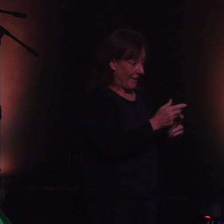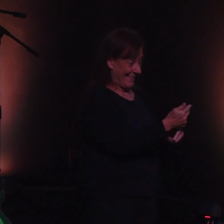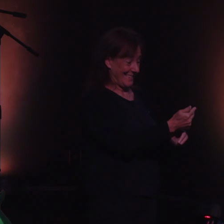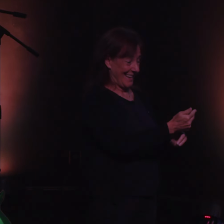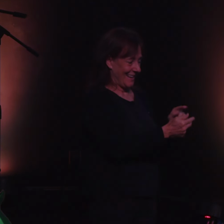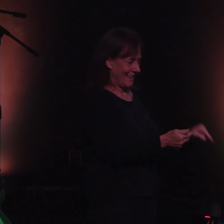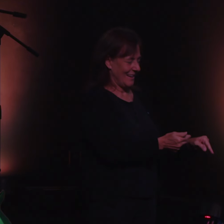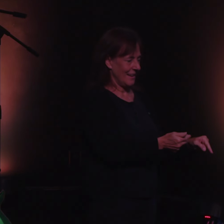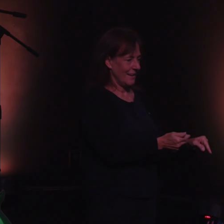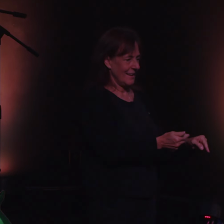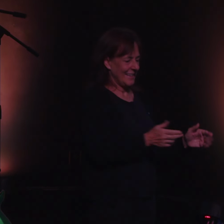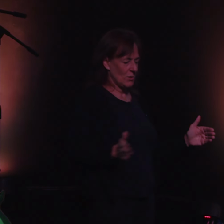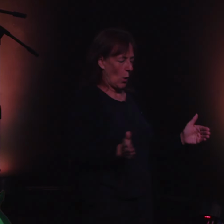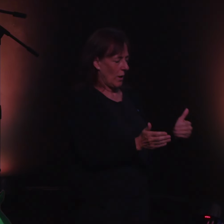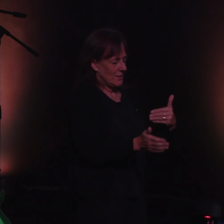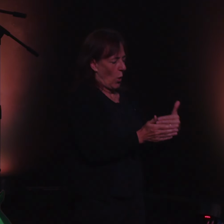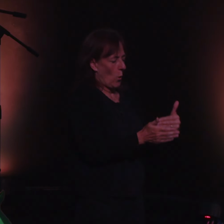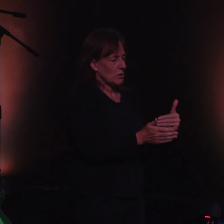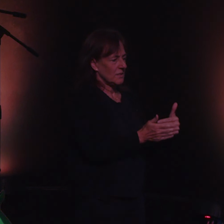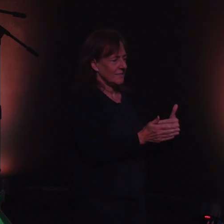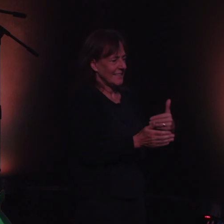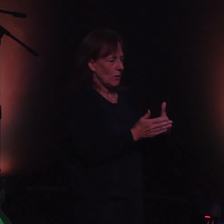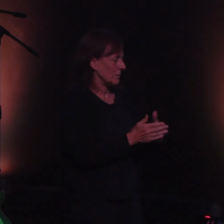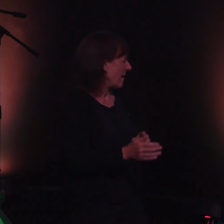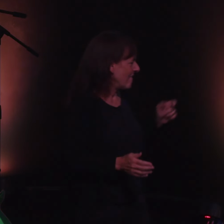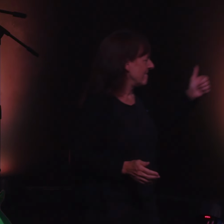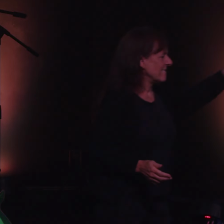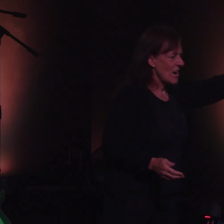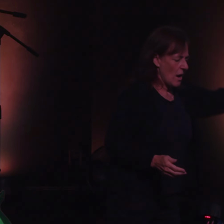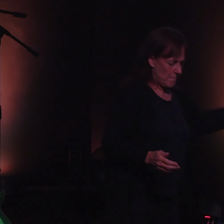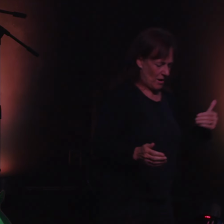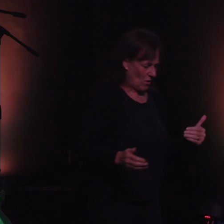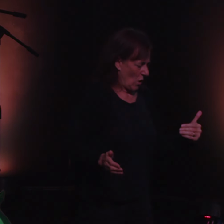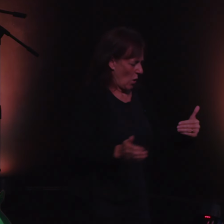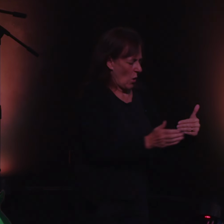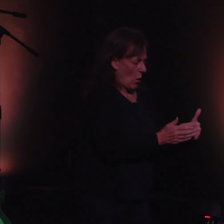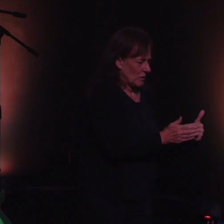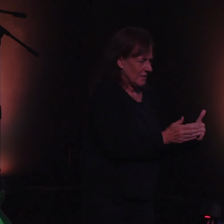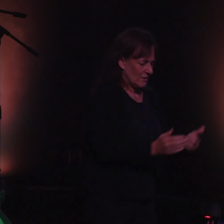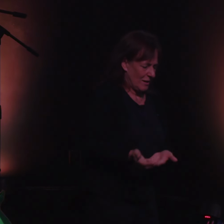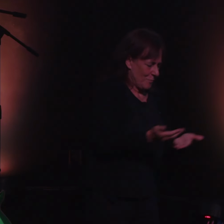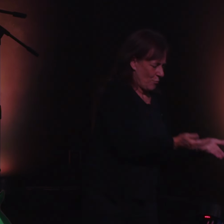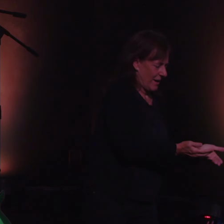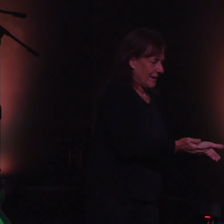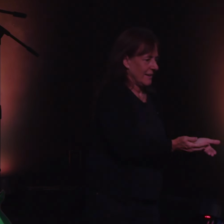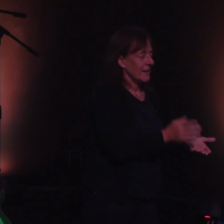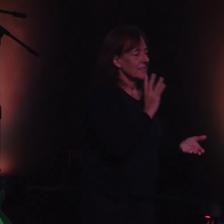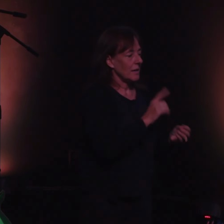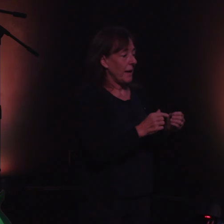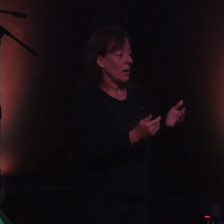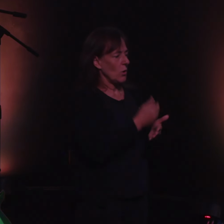inn is the proximity to pain. It's the proximity to pain. As Jesus is talking about this inn, it's actually a